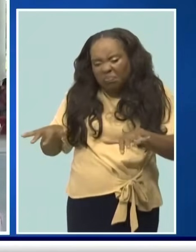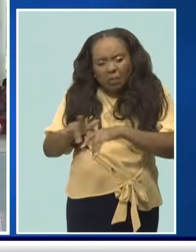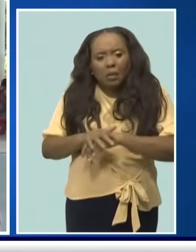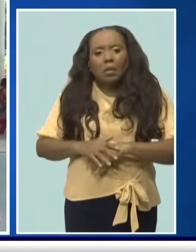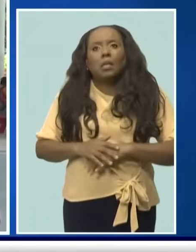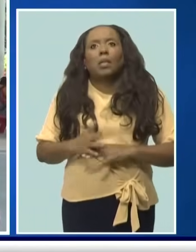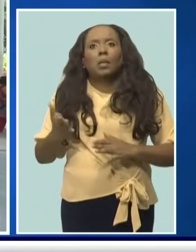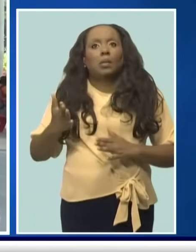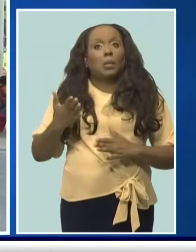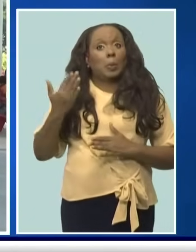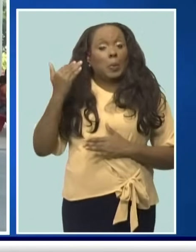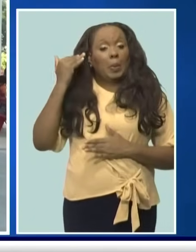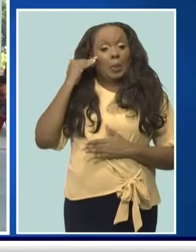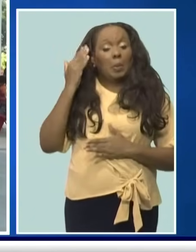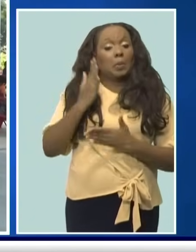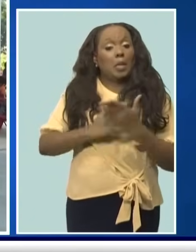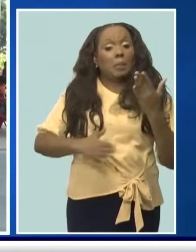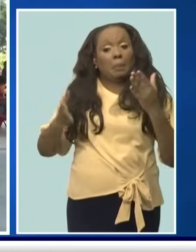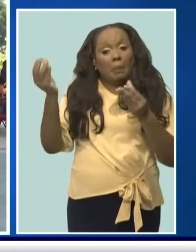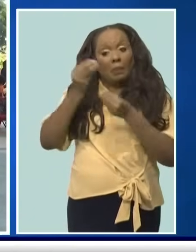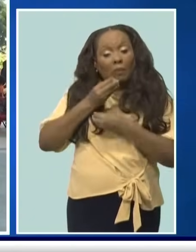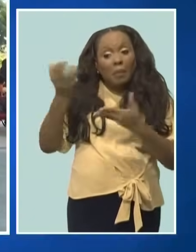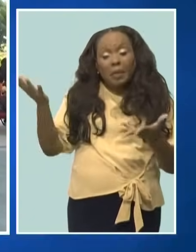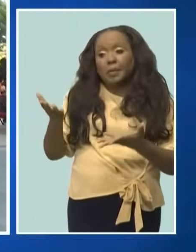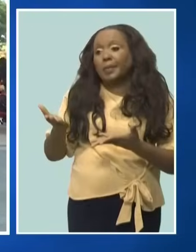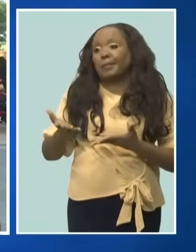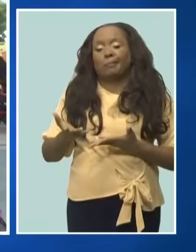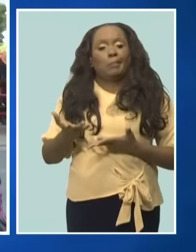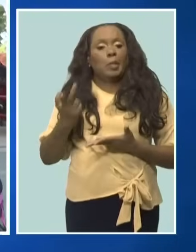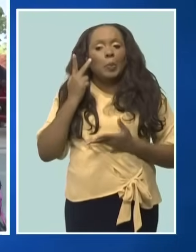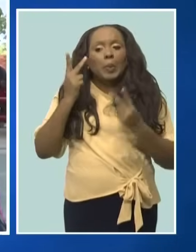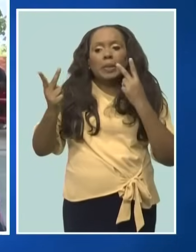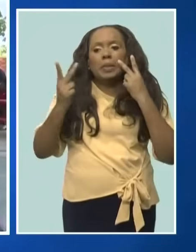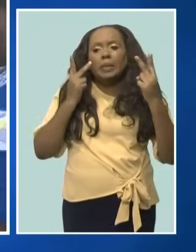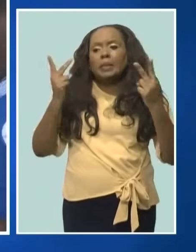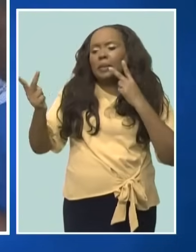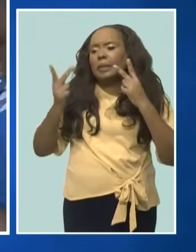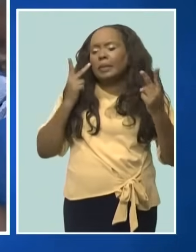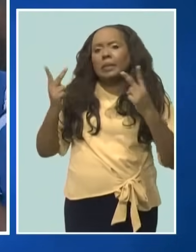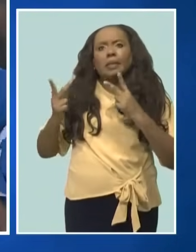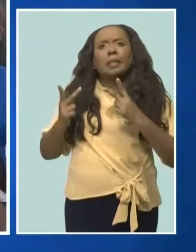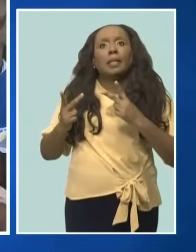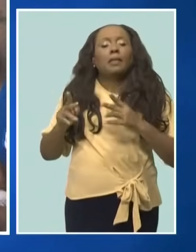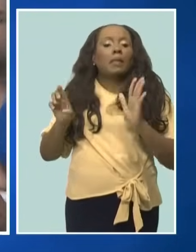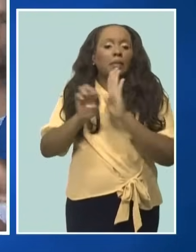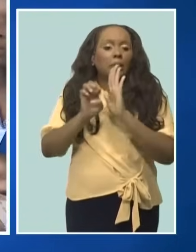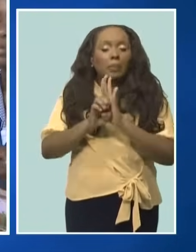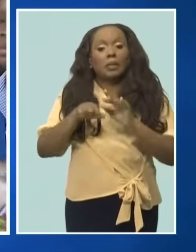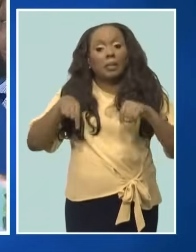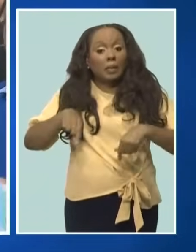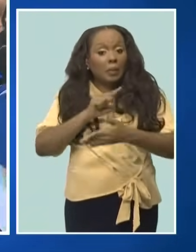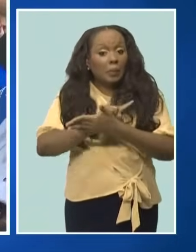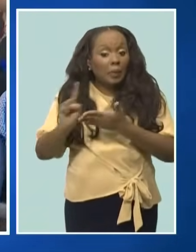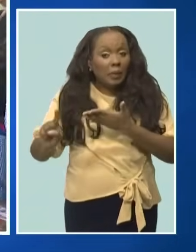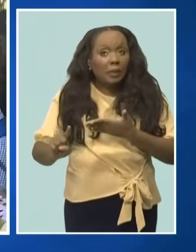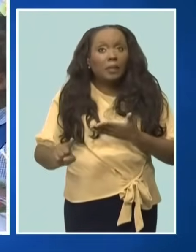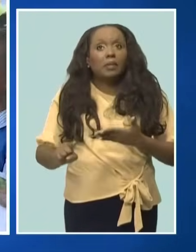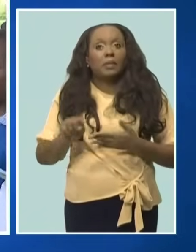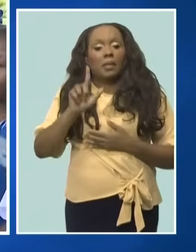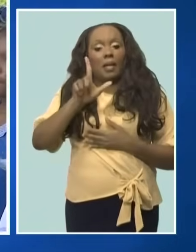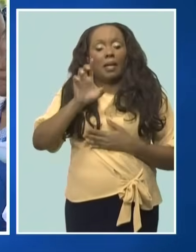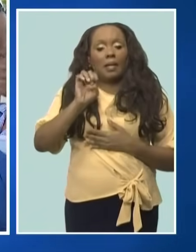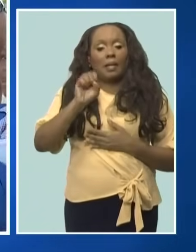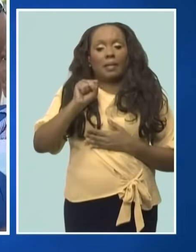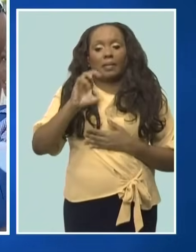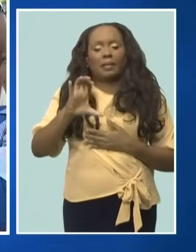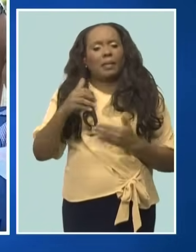information would have come out earlier. There was a symposium going on all week at the Lloyd Erskine Sandiford complex with the doctors